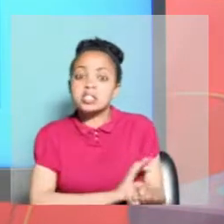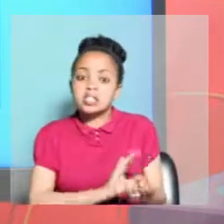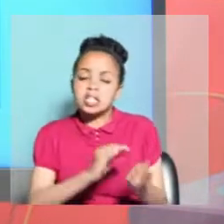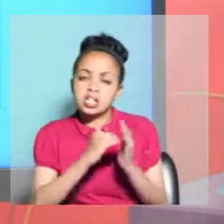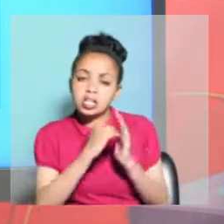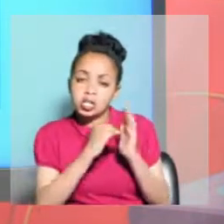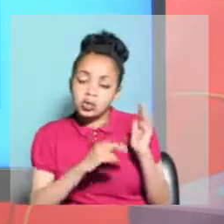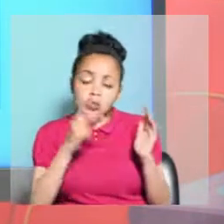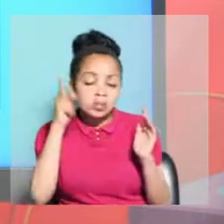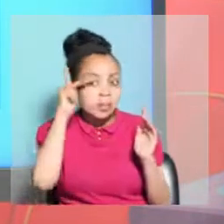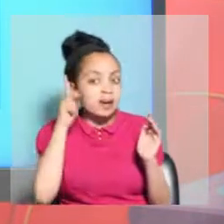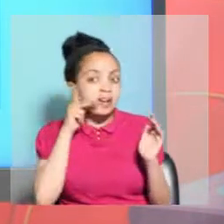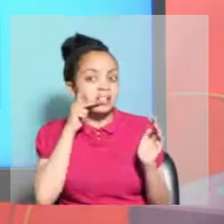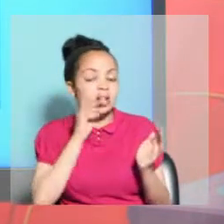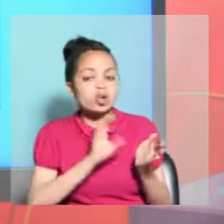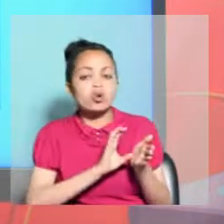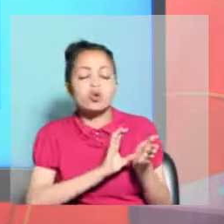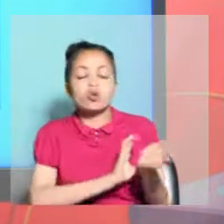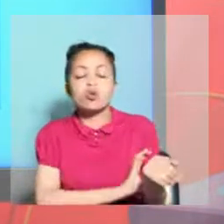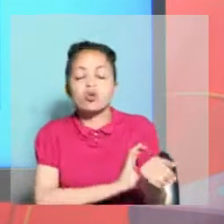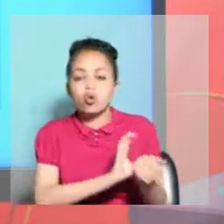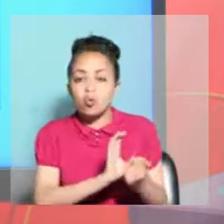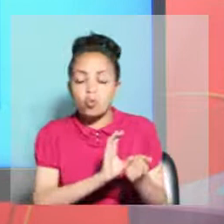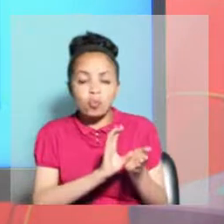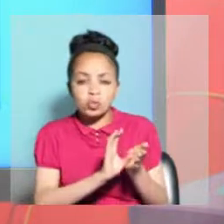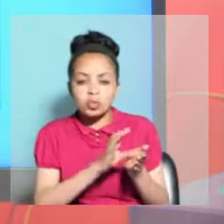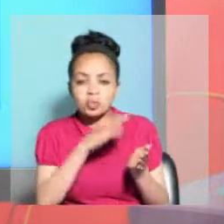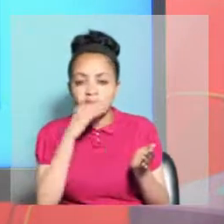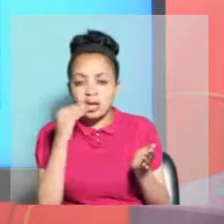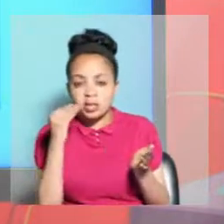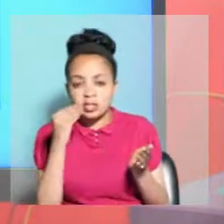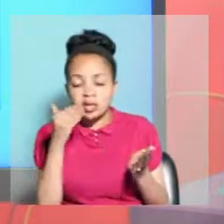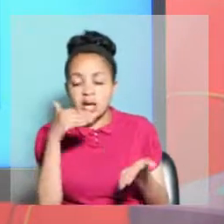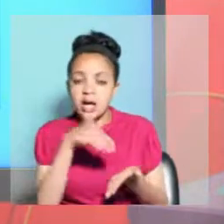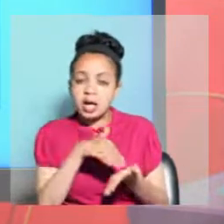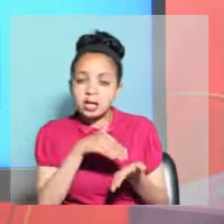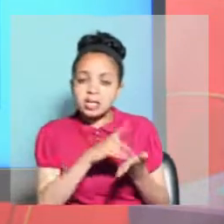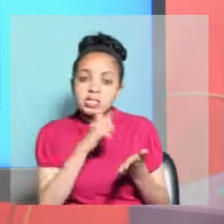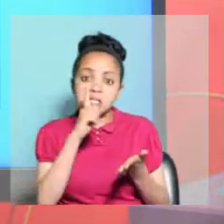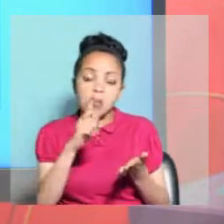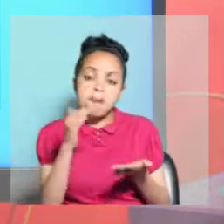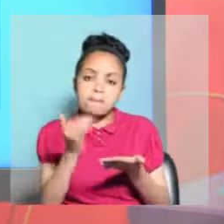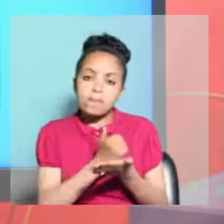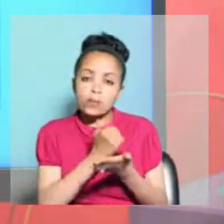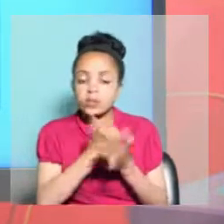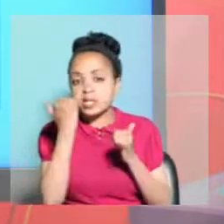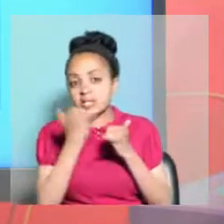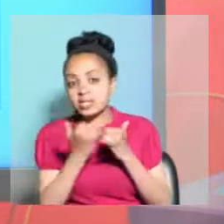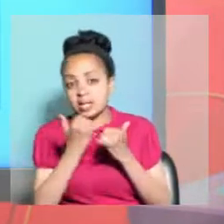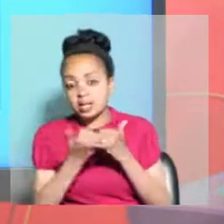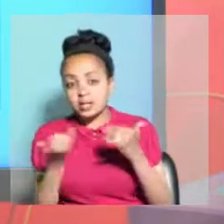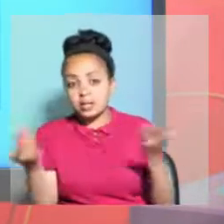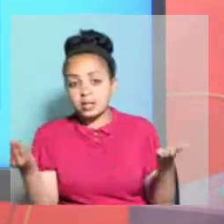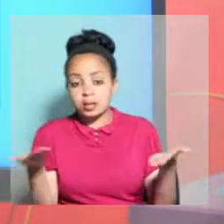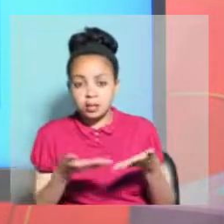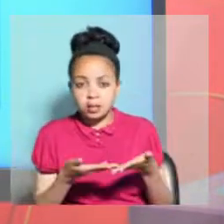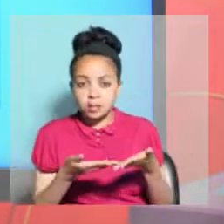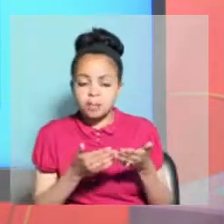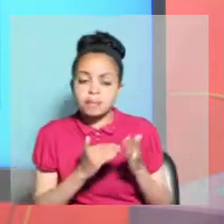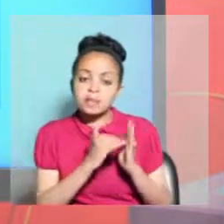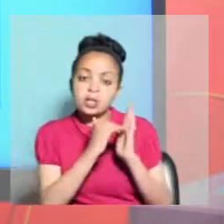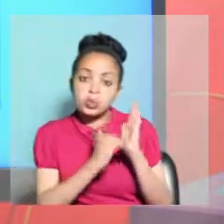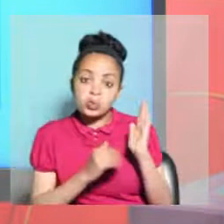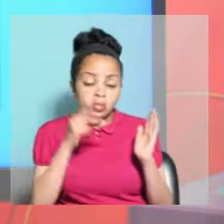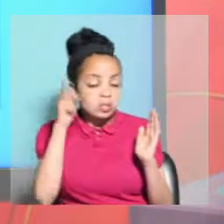the parental chromosome, 4 parental chromosome, and again the one produced at the end can be reducing